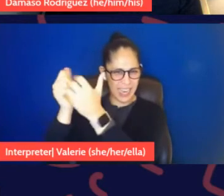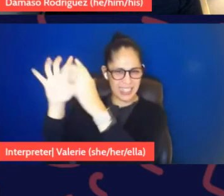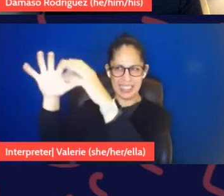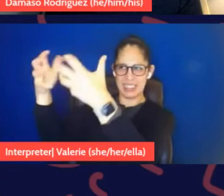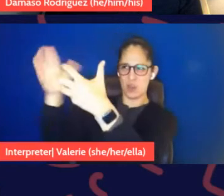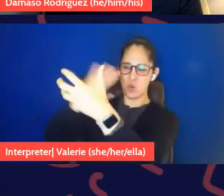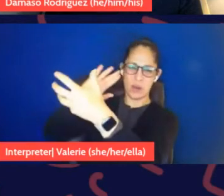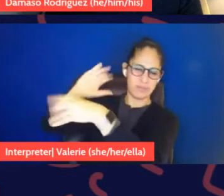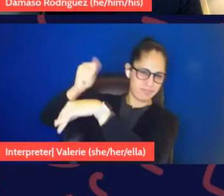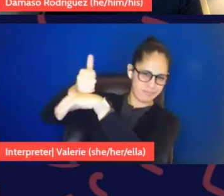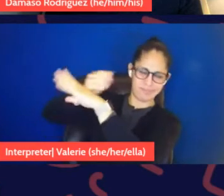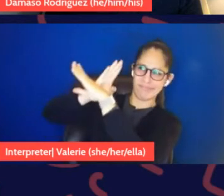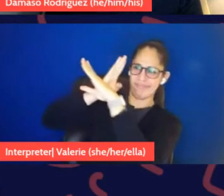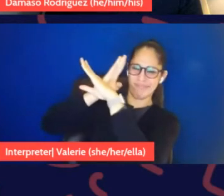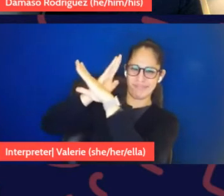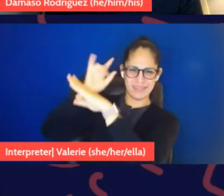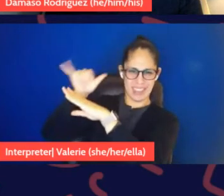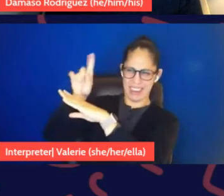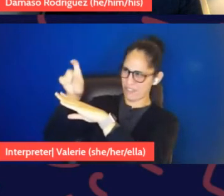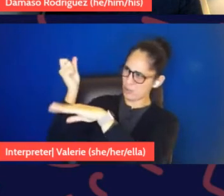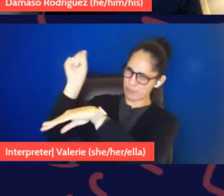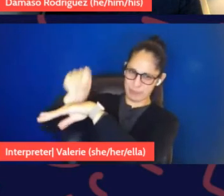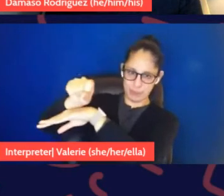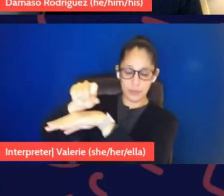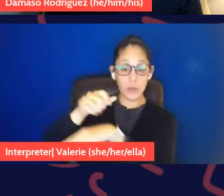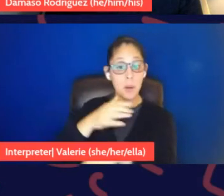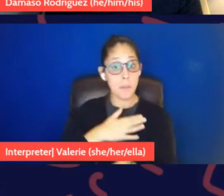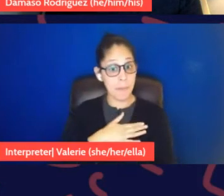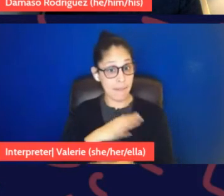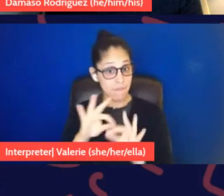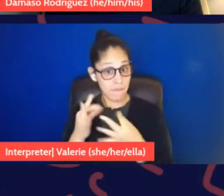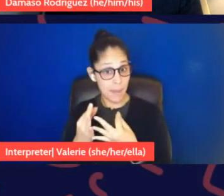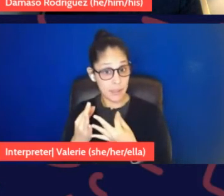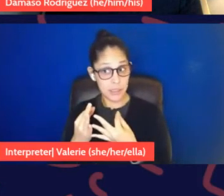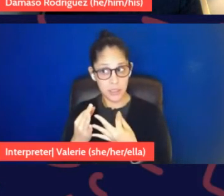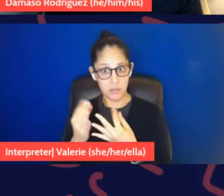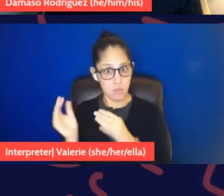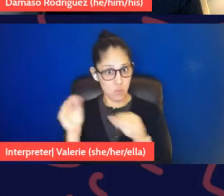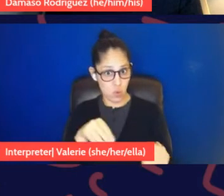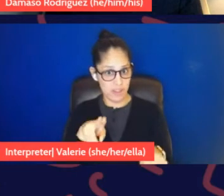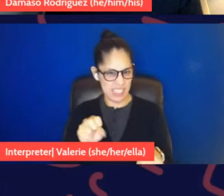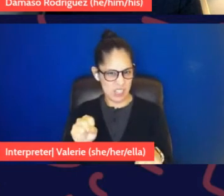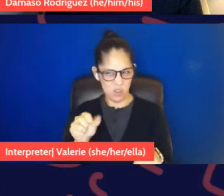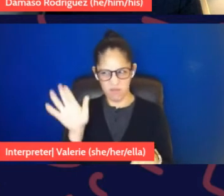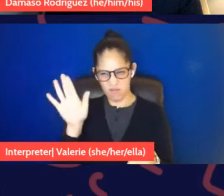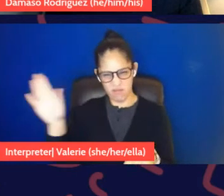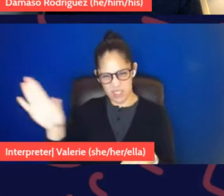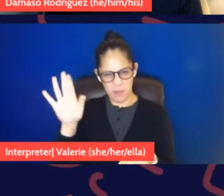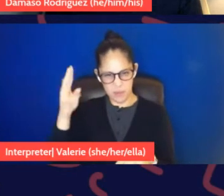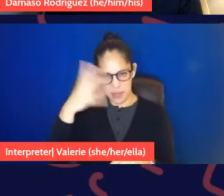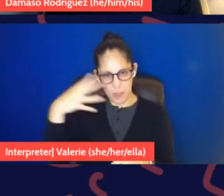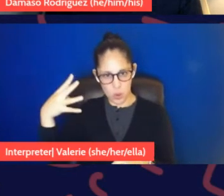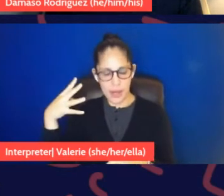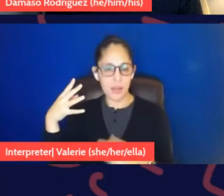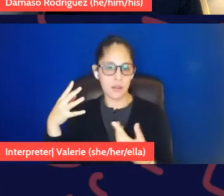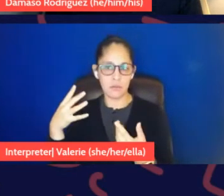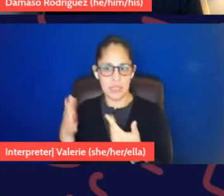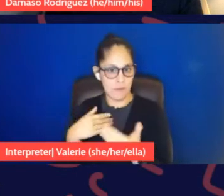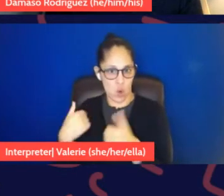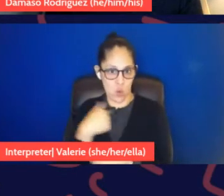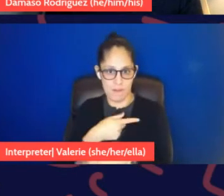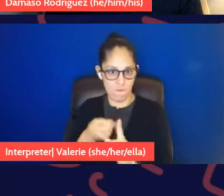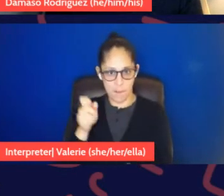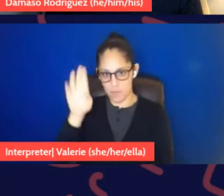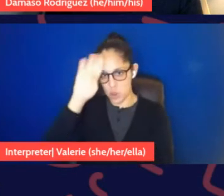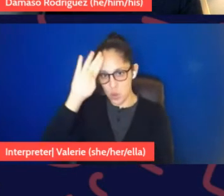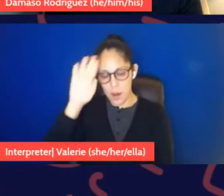a family that is actually immigrant family in Cuba, because my family comes from my mother's side from Haiti and from my father's side from Jamaica